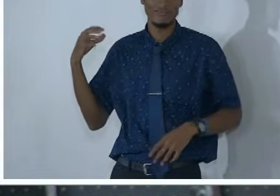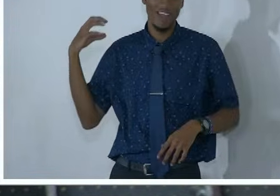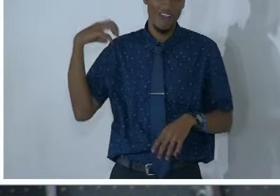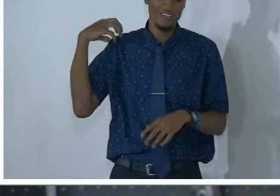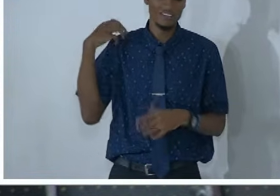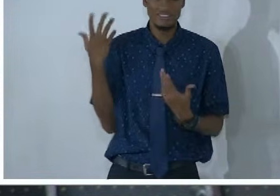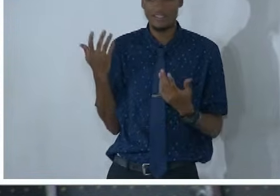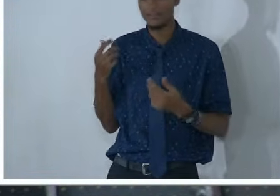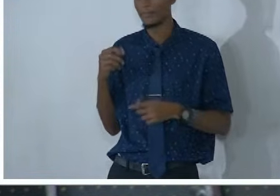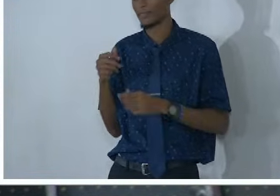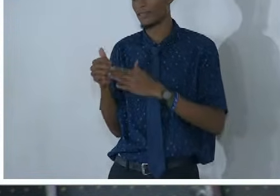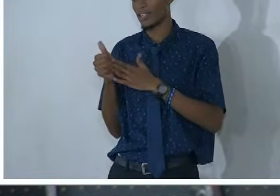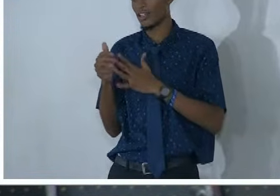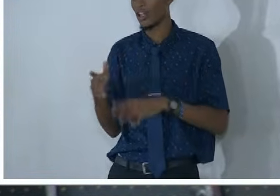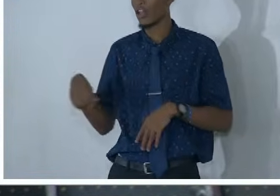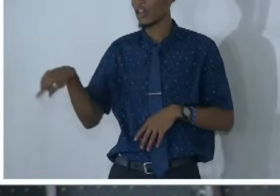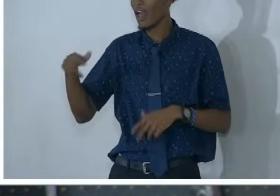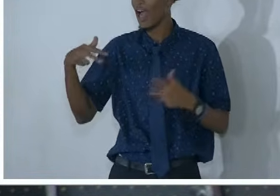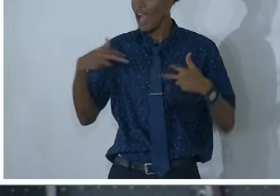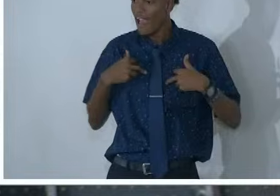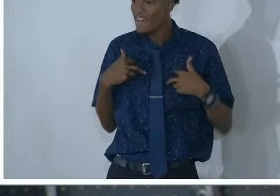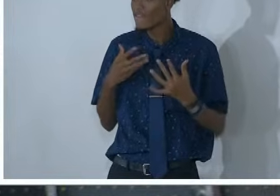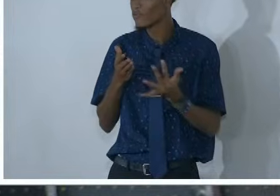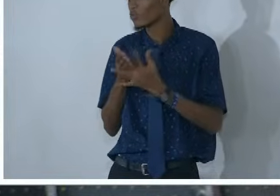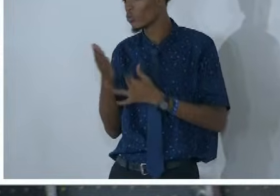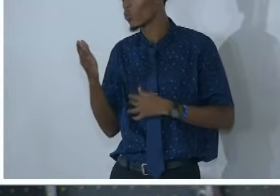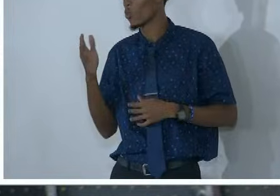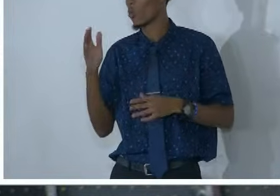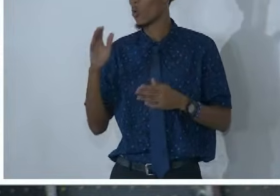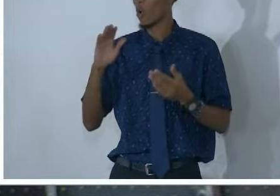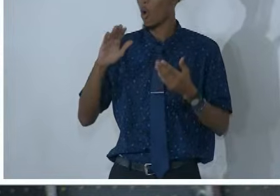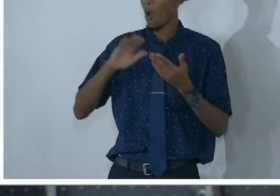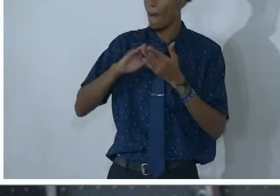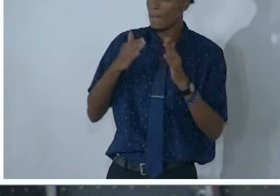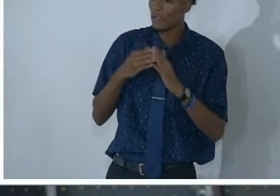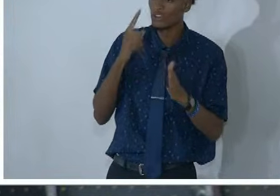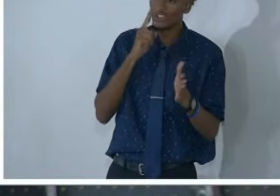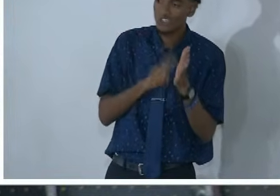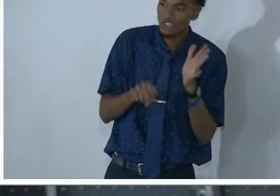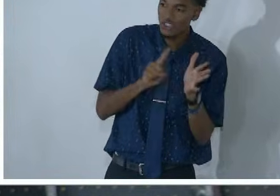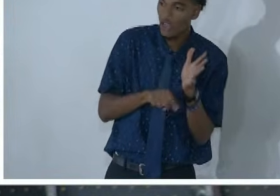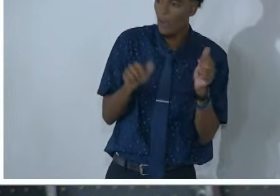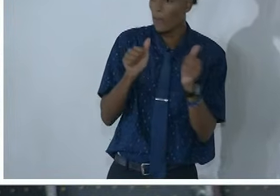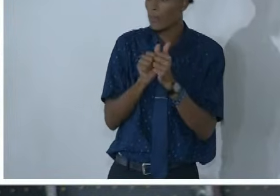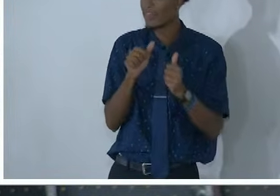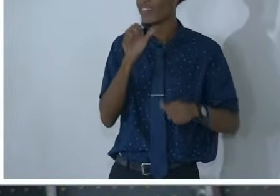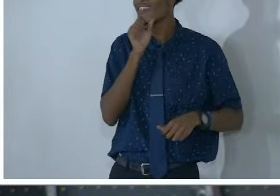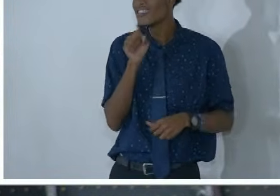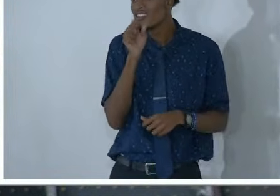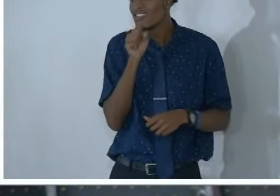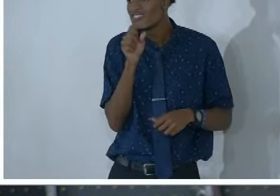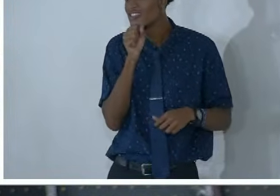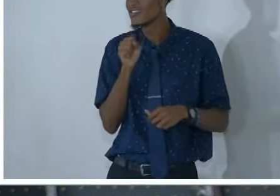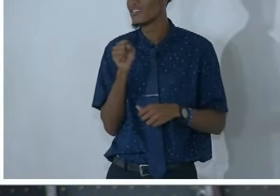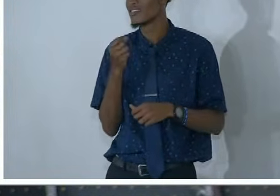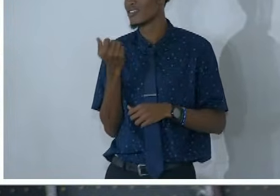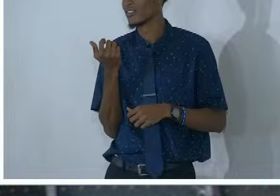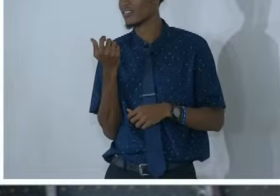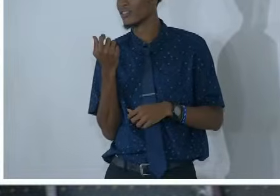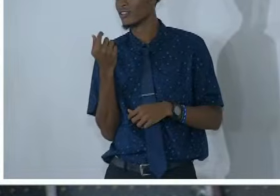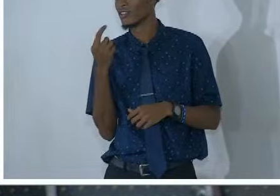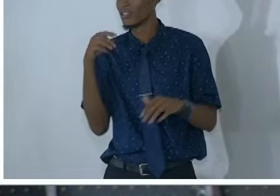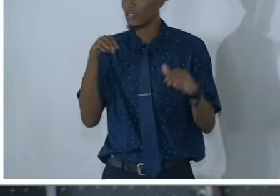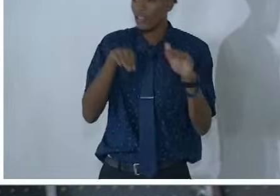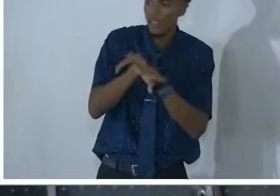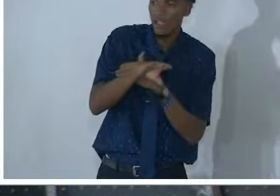destroying mosquito breeding sites, or community health aides checking with the aged person in a household, whether they